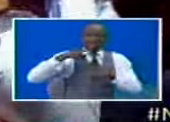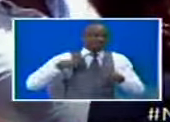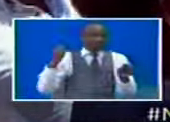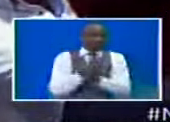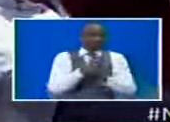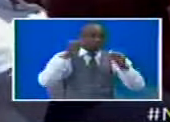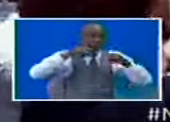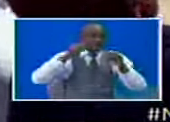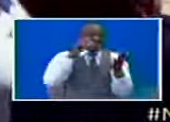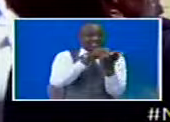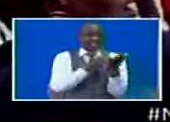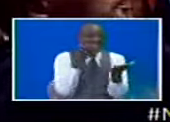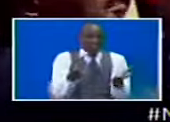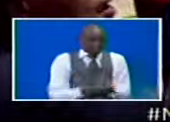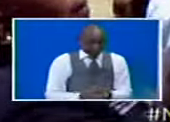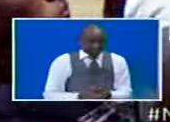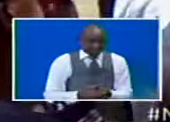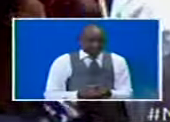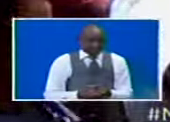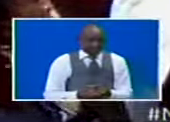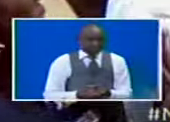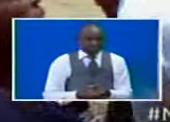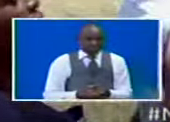names of the people who represent